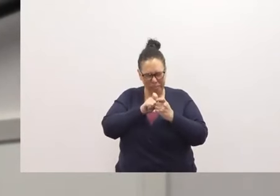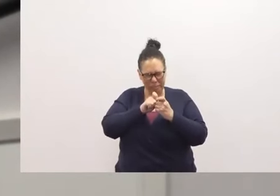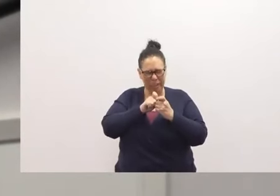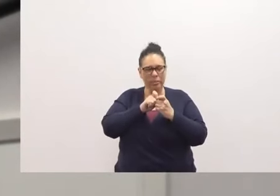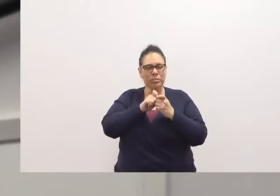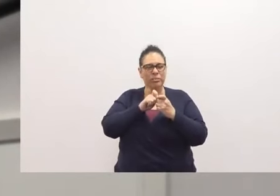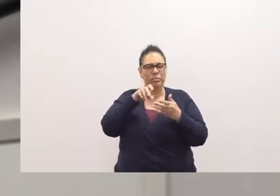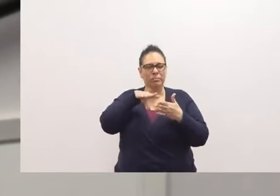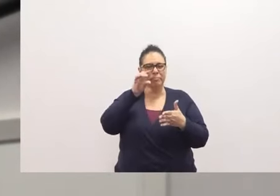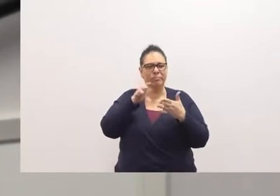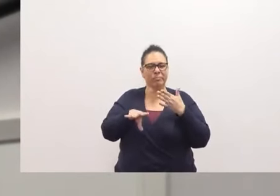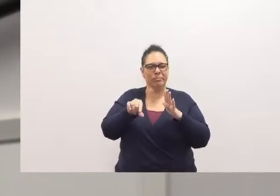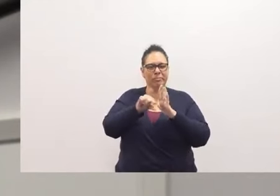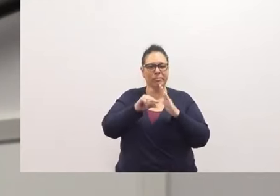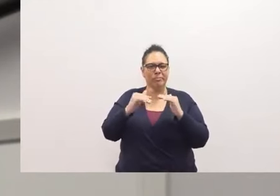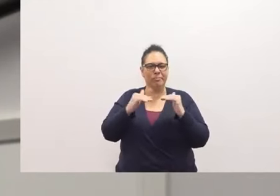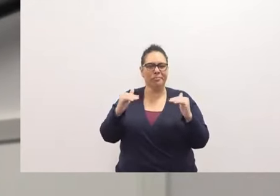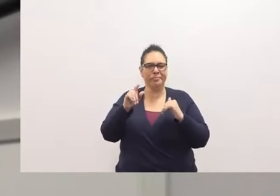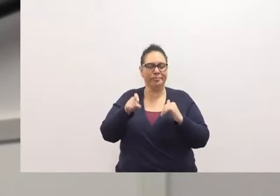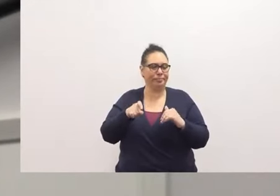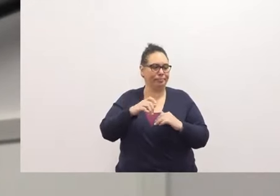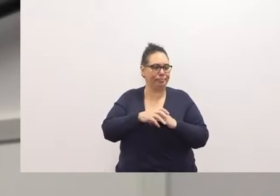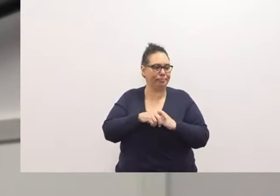grade levels and their needs.